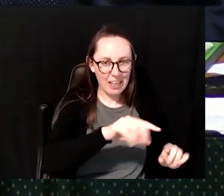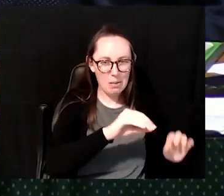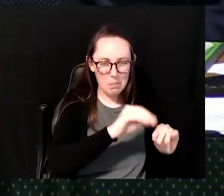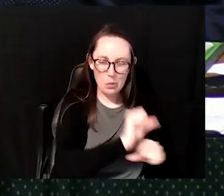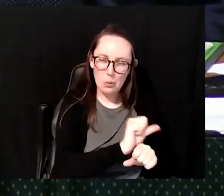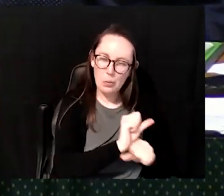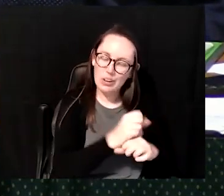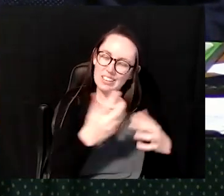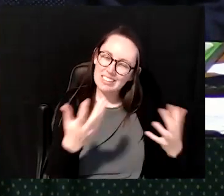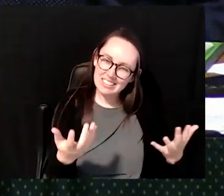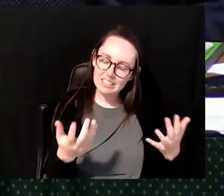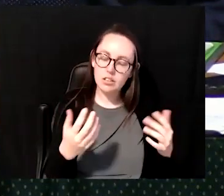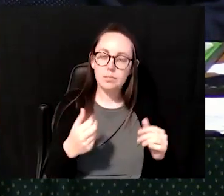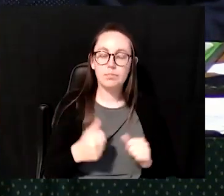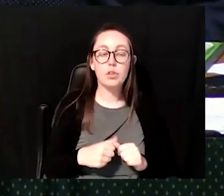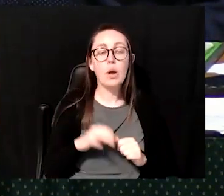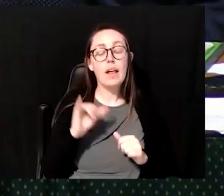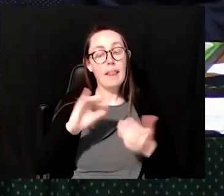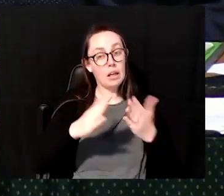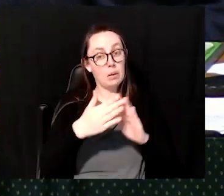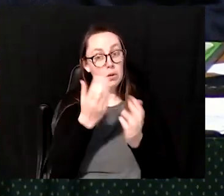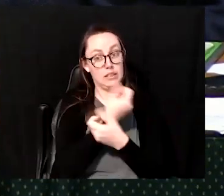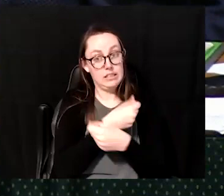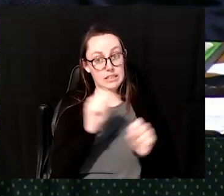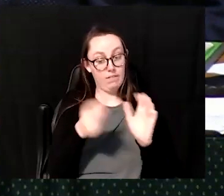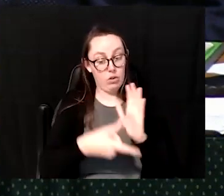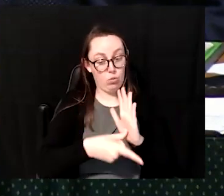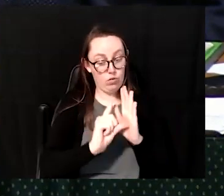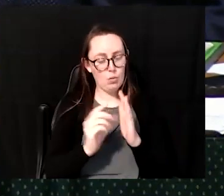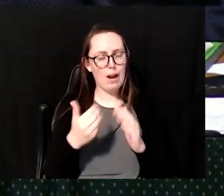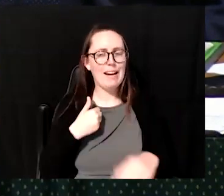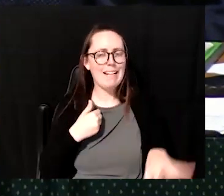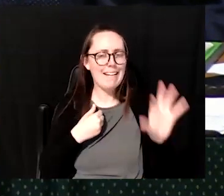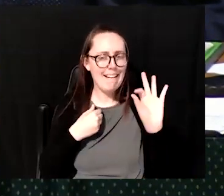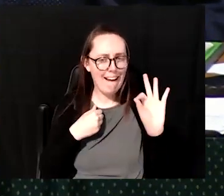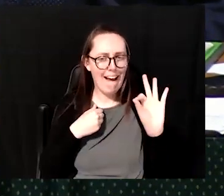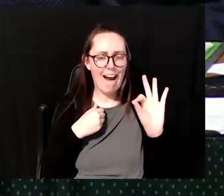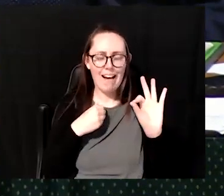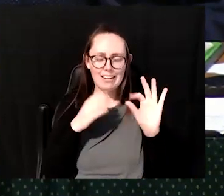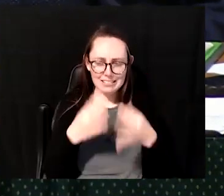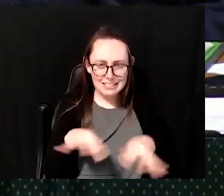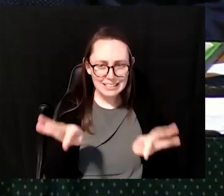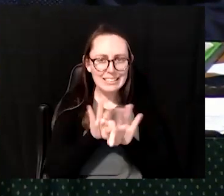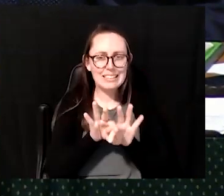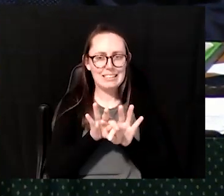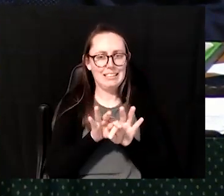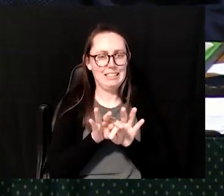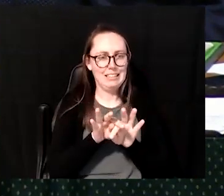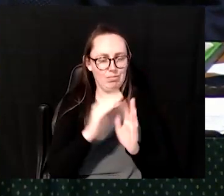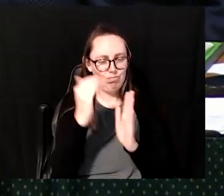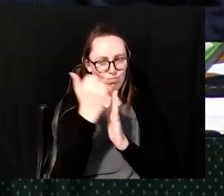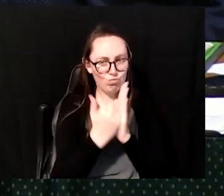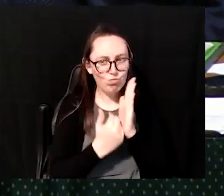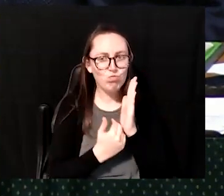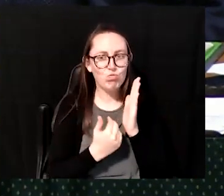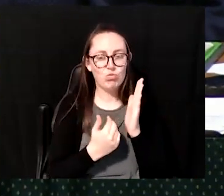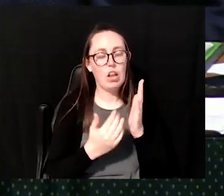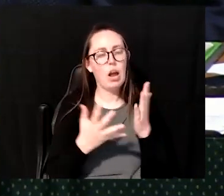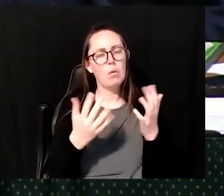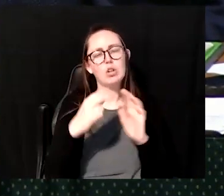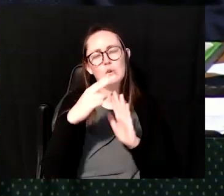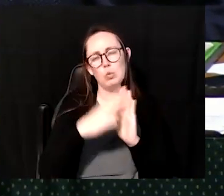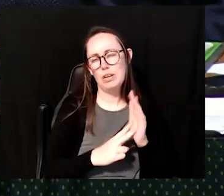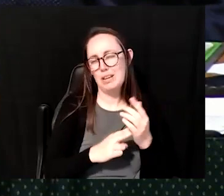review which um sort of changes a little bit my understanding of what safety is and